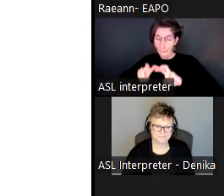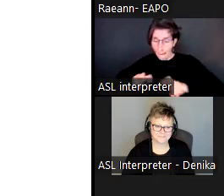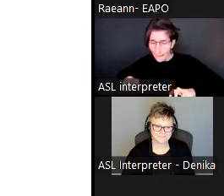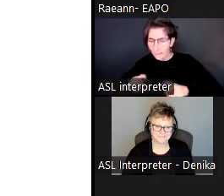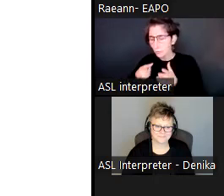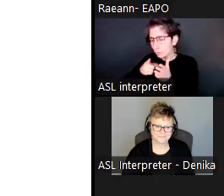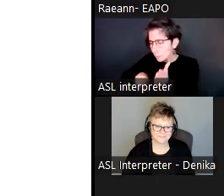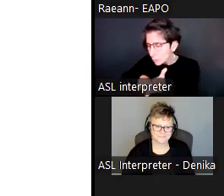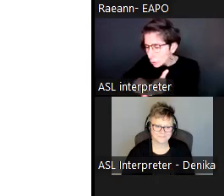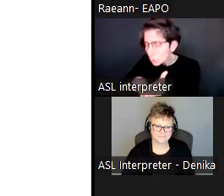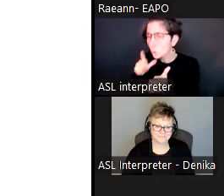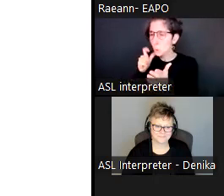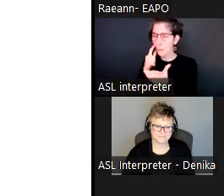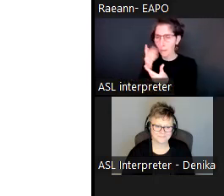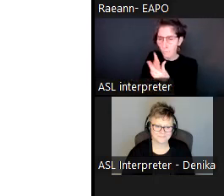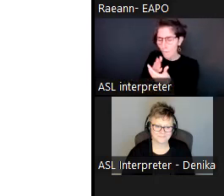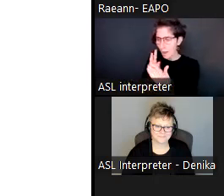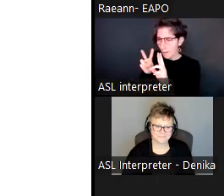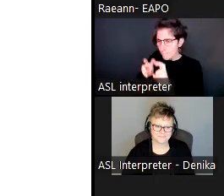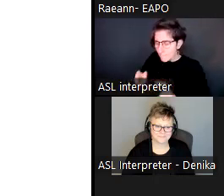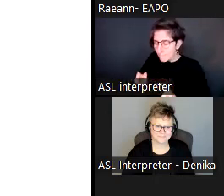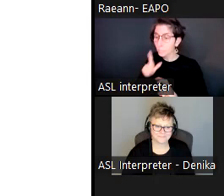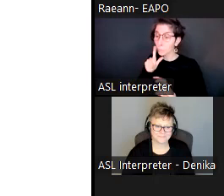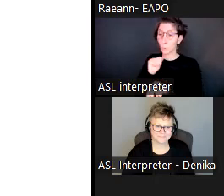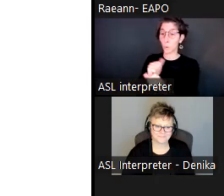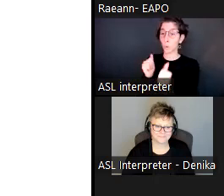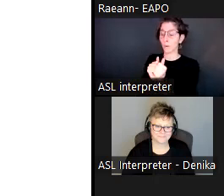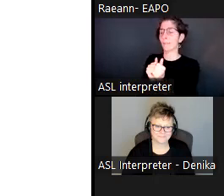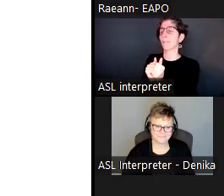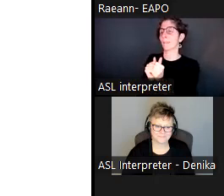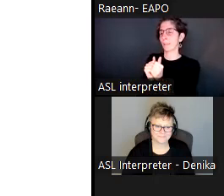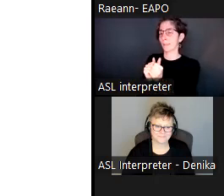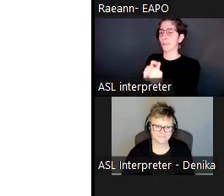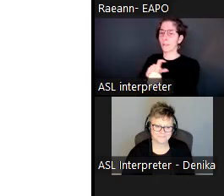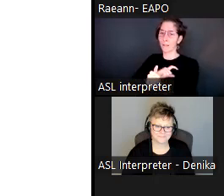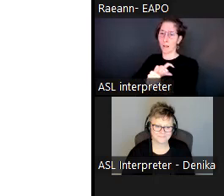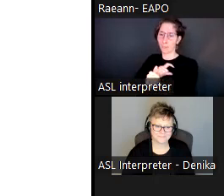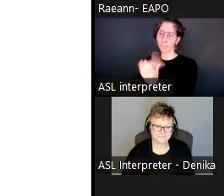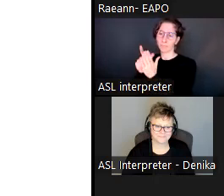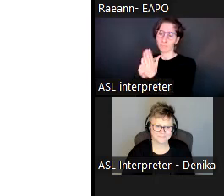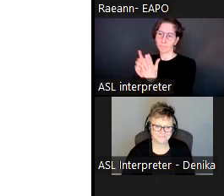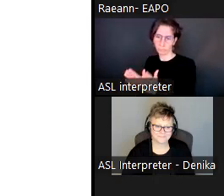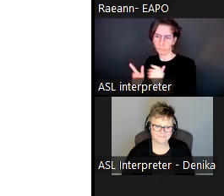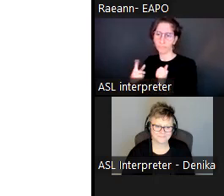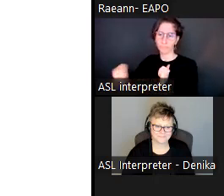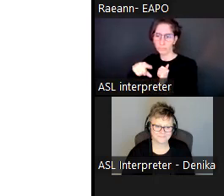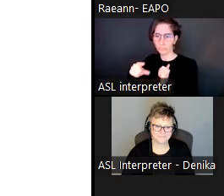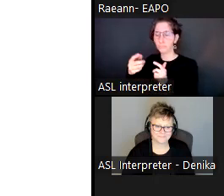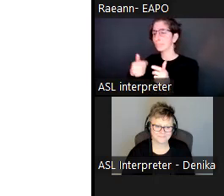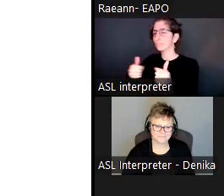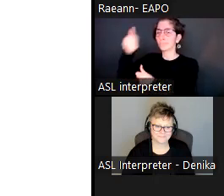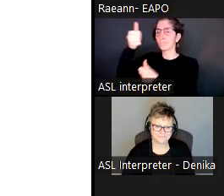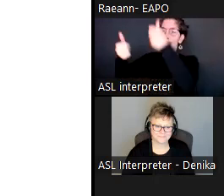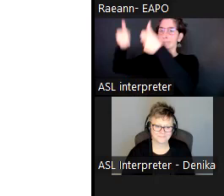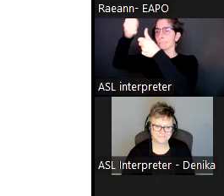researchers and profilers, and they're the ones who work really close with law enforcement, regulatory bodies in Canada and